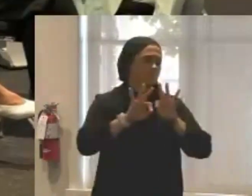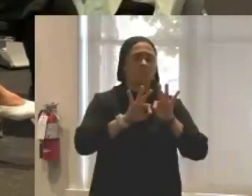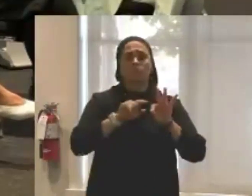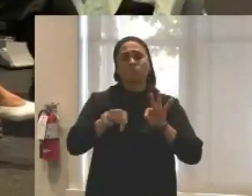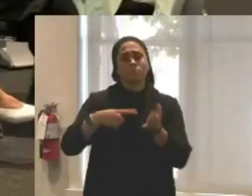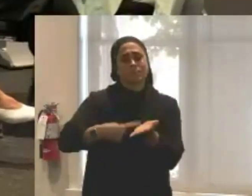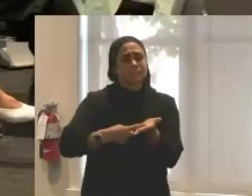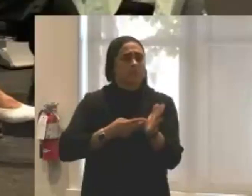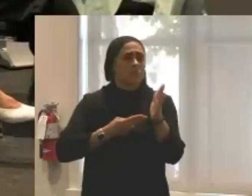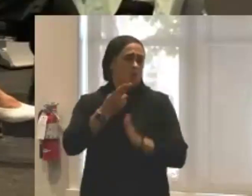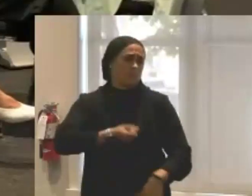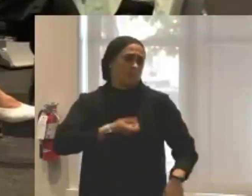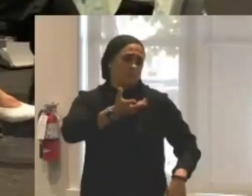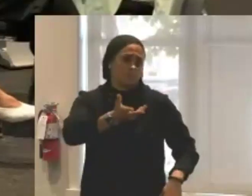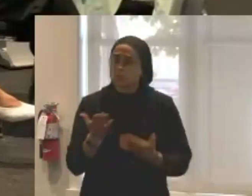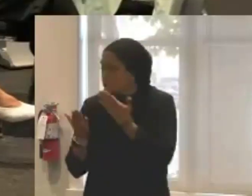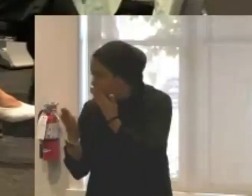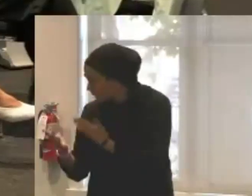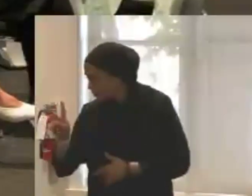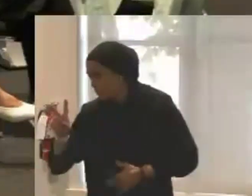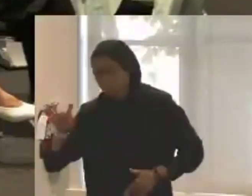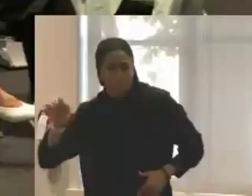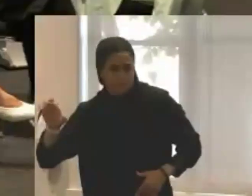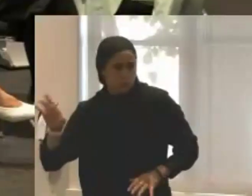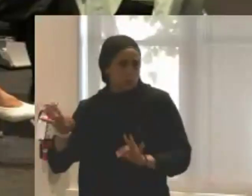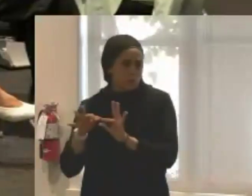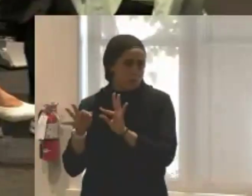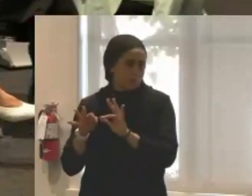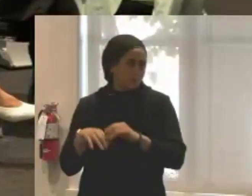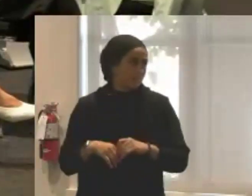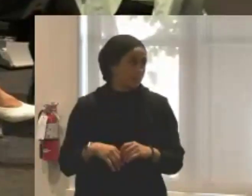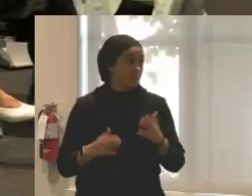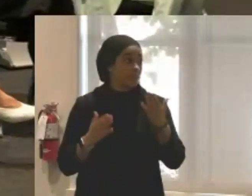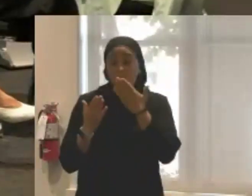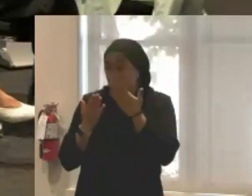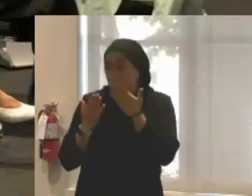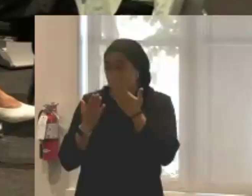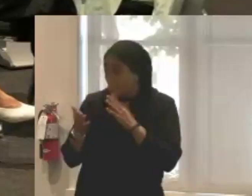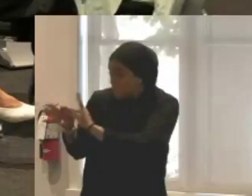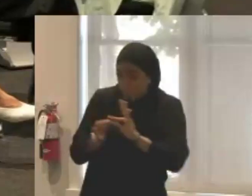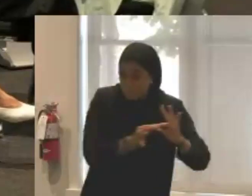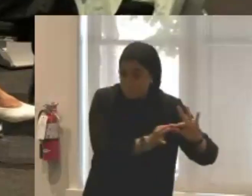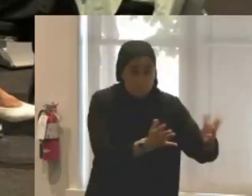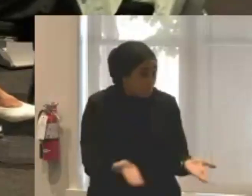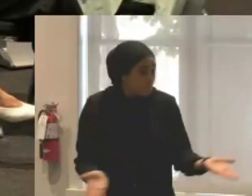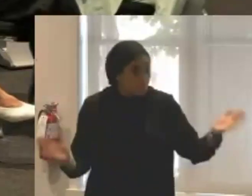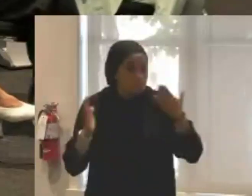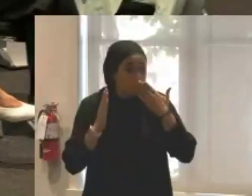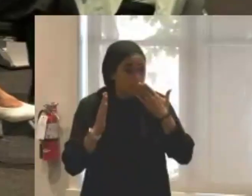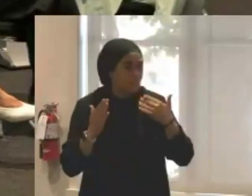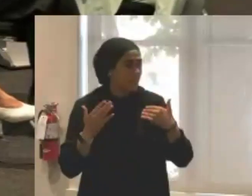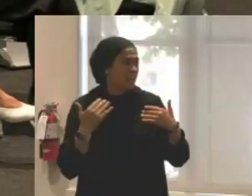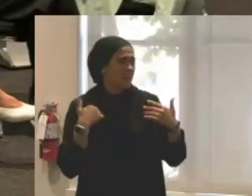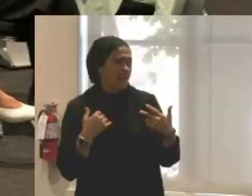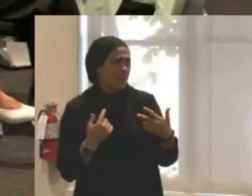that. And thank you, everyone. It was lovely. I have another question, and I'm